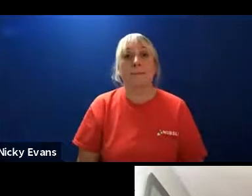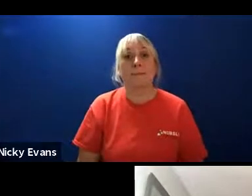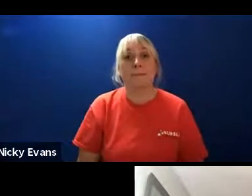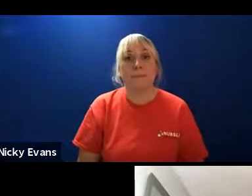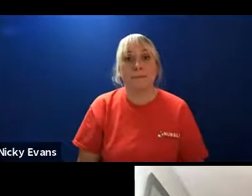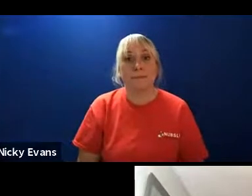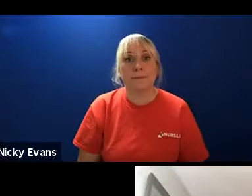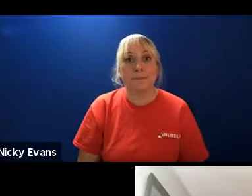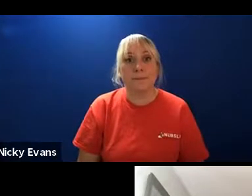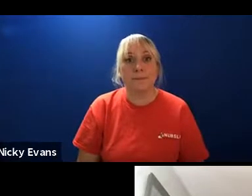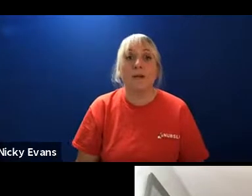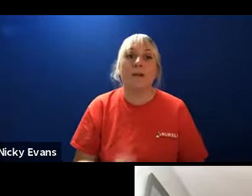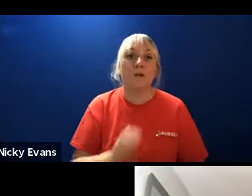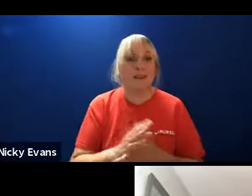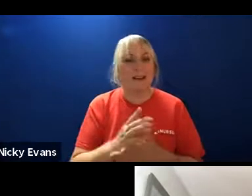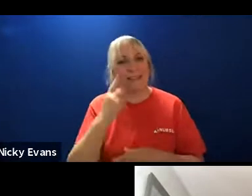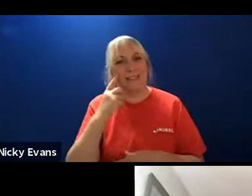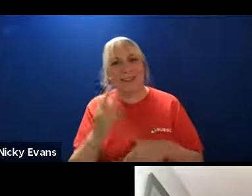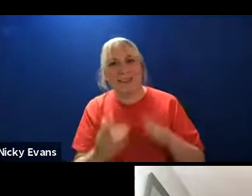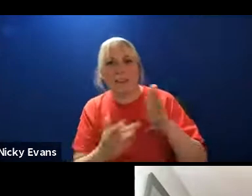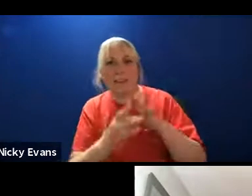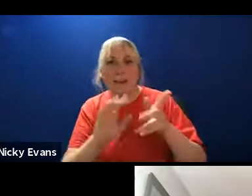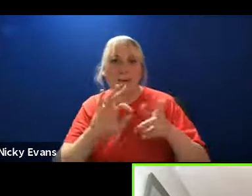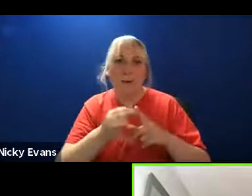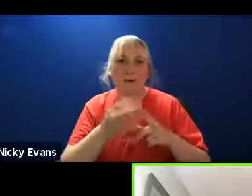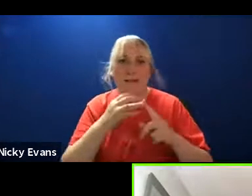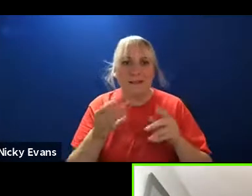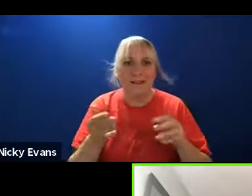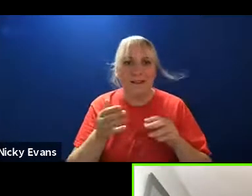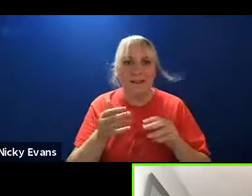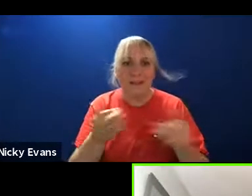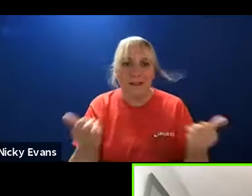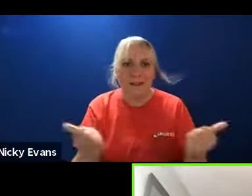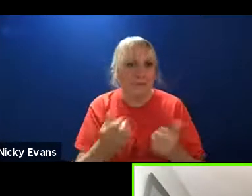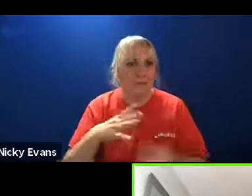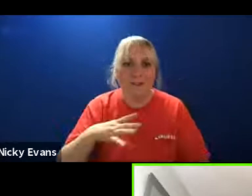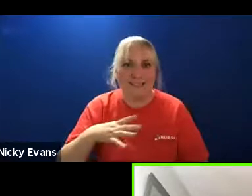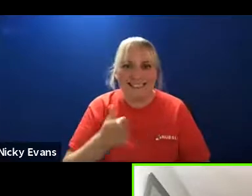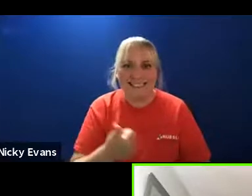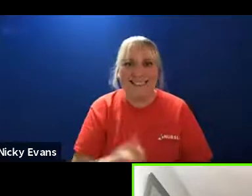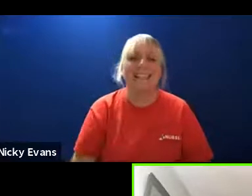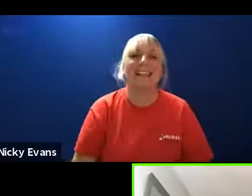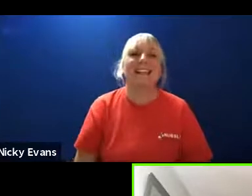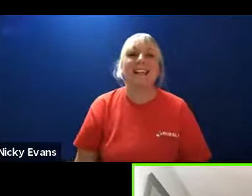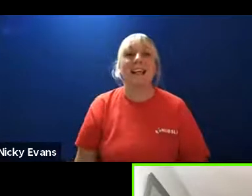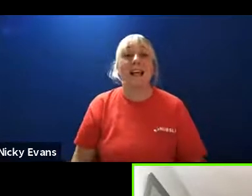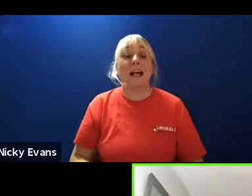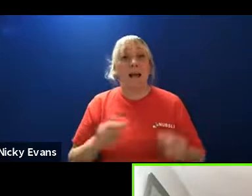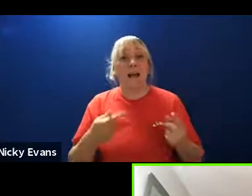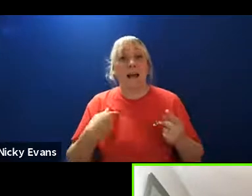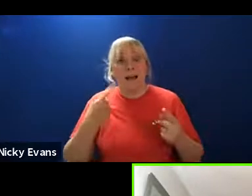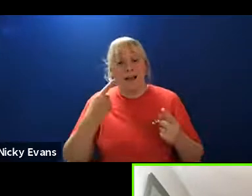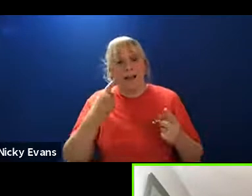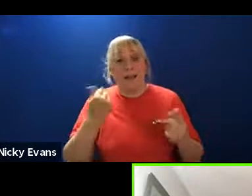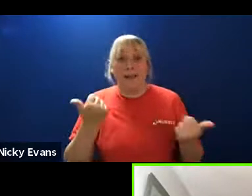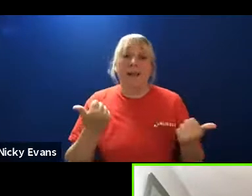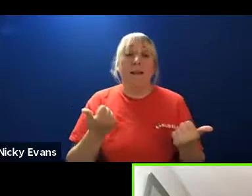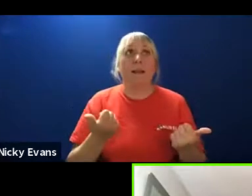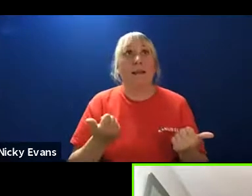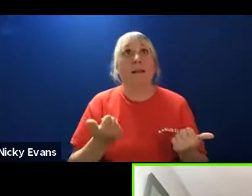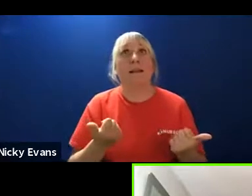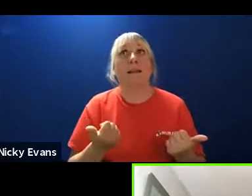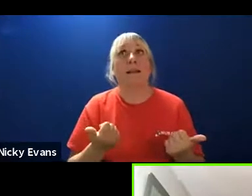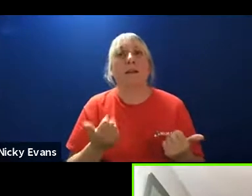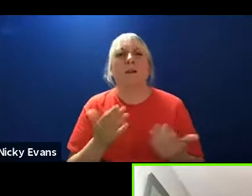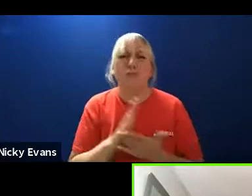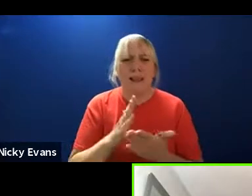I mean, the main points have maybe been covered. No, it's fine. I'm unmuted. I think, again,